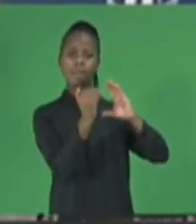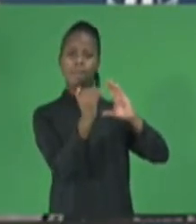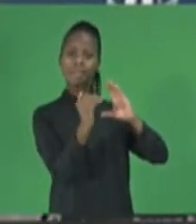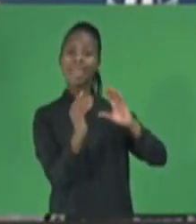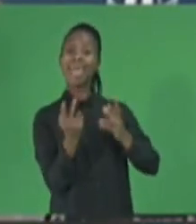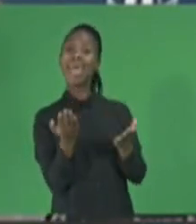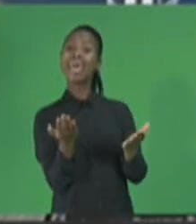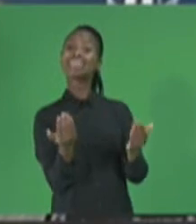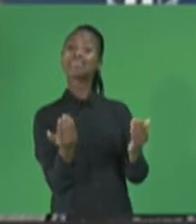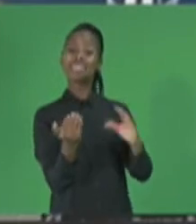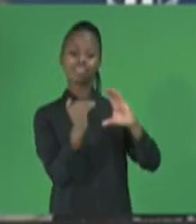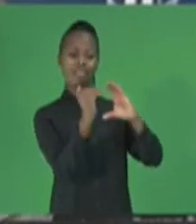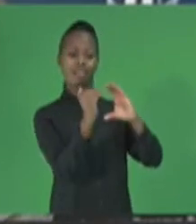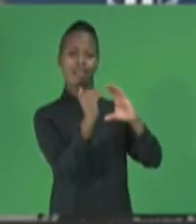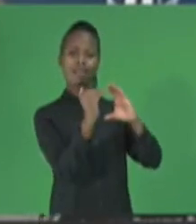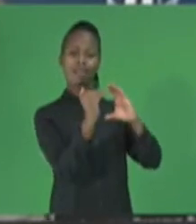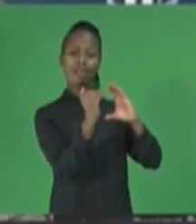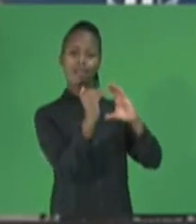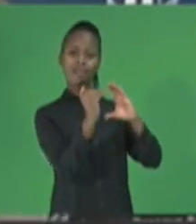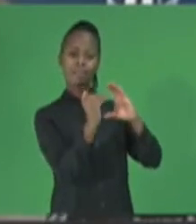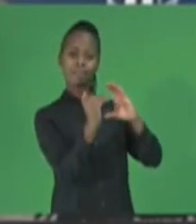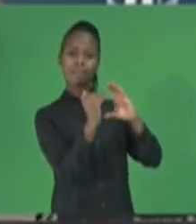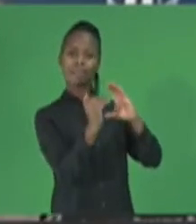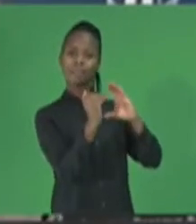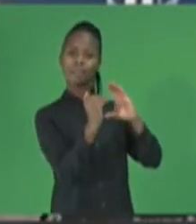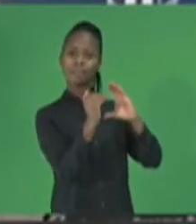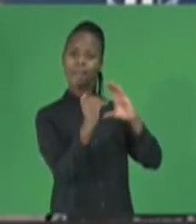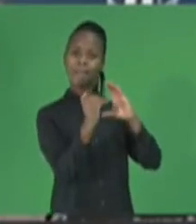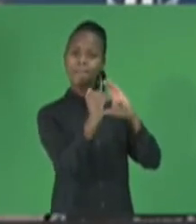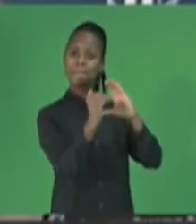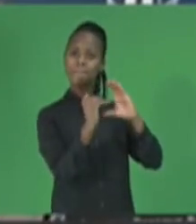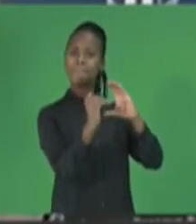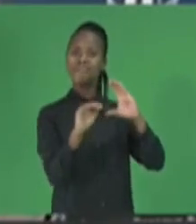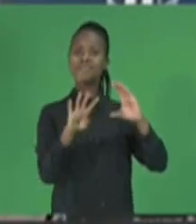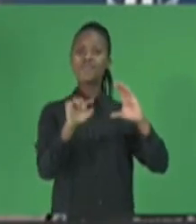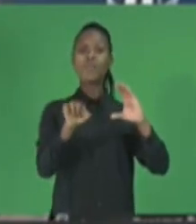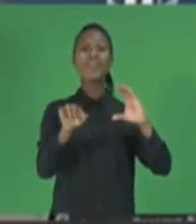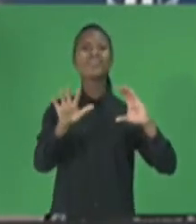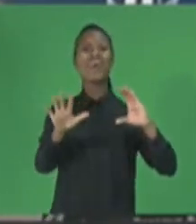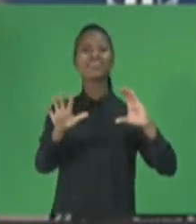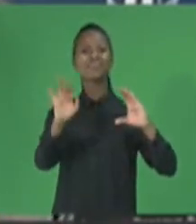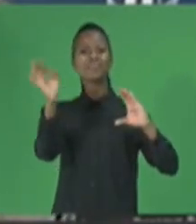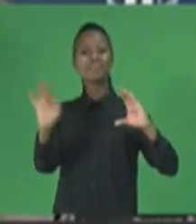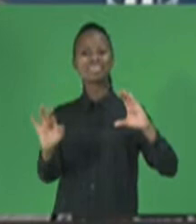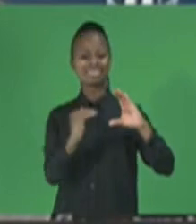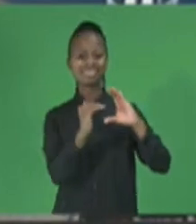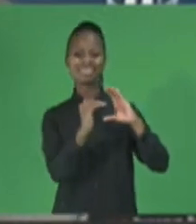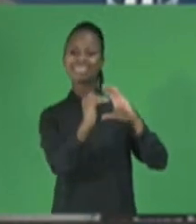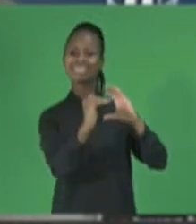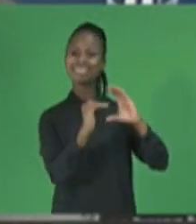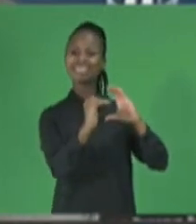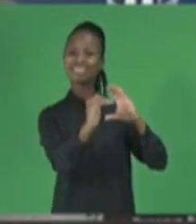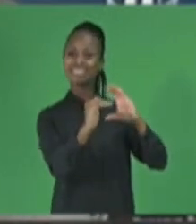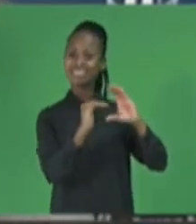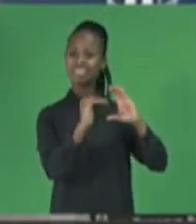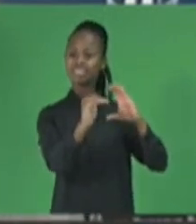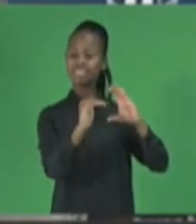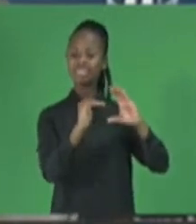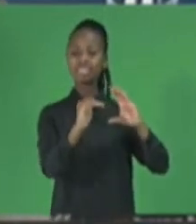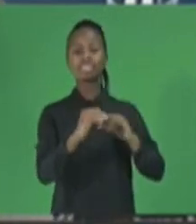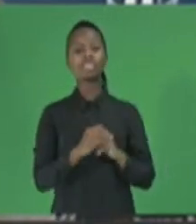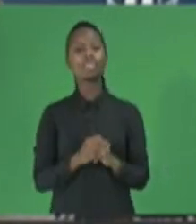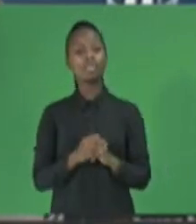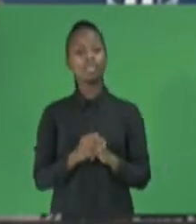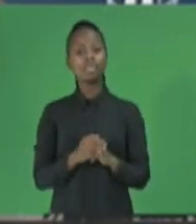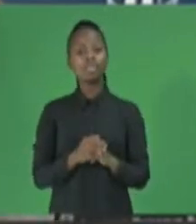expectations anchored around the 4.5% level, and that even on a